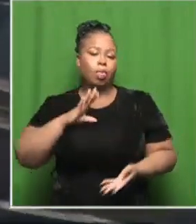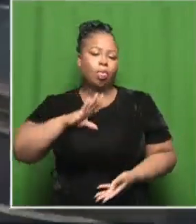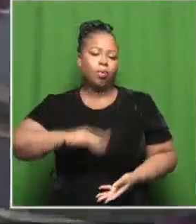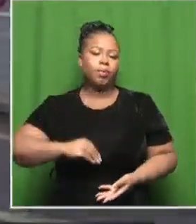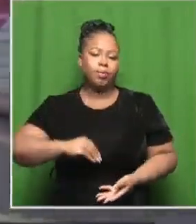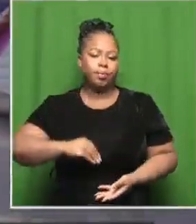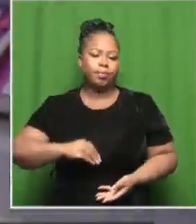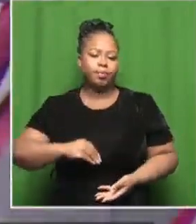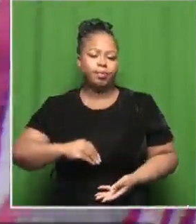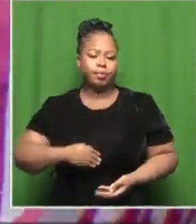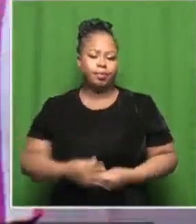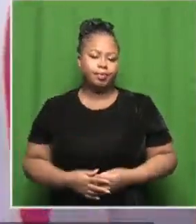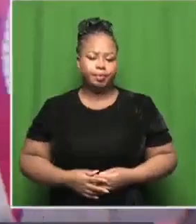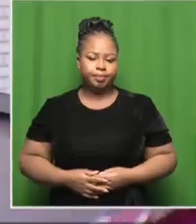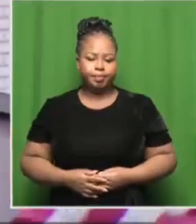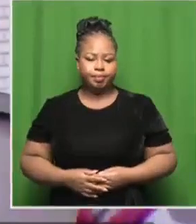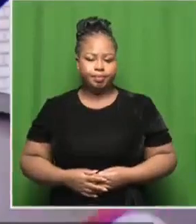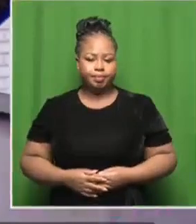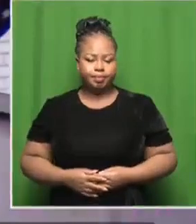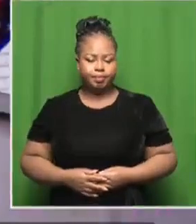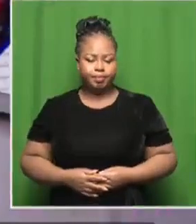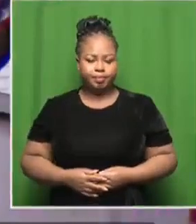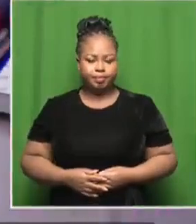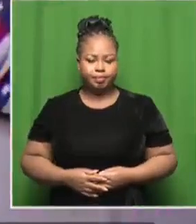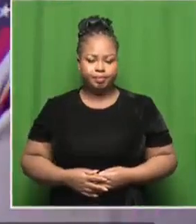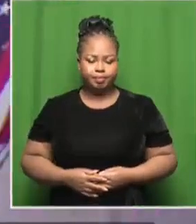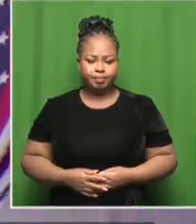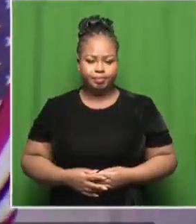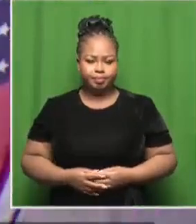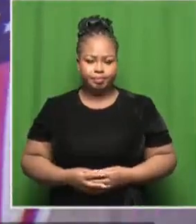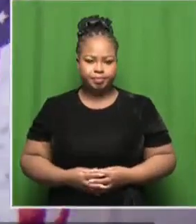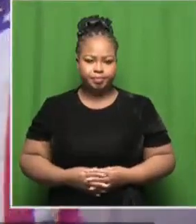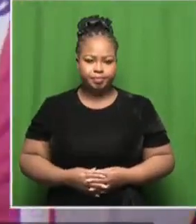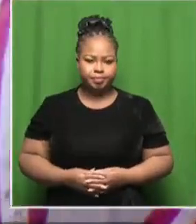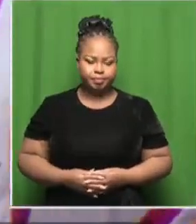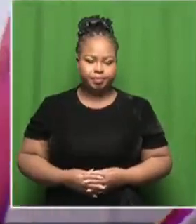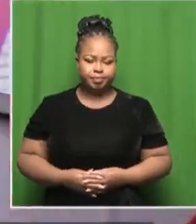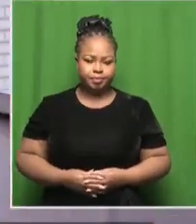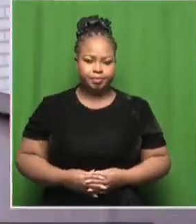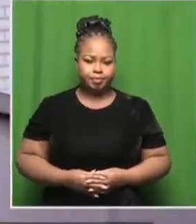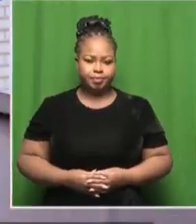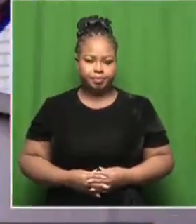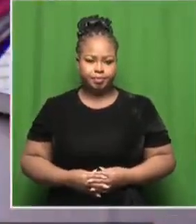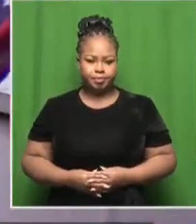razed to the ground. Sherwin Bryce-Pease, SABC News, New York.